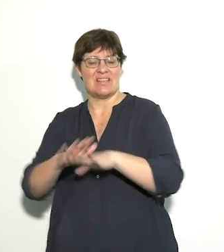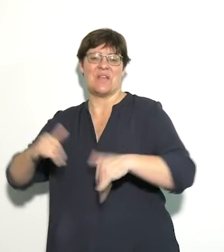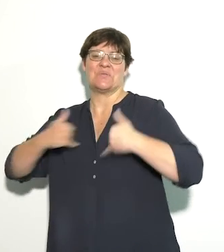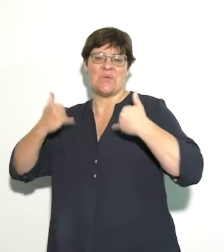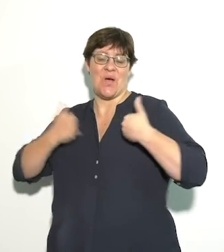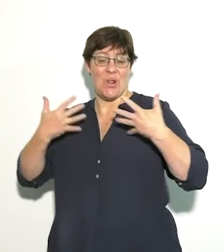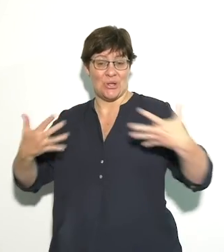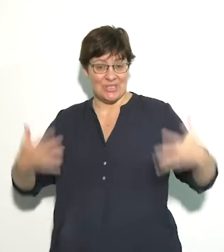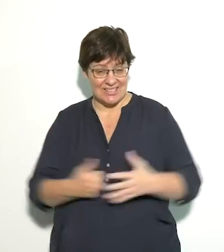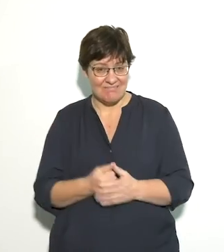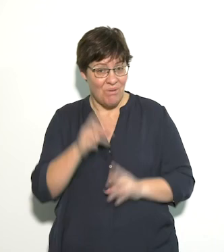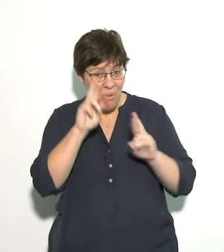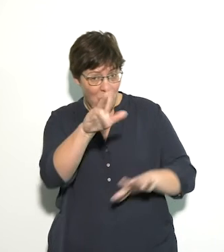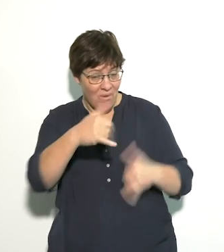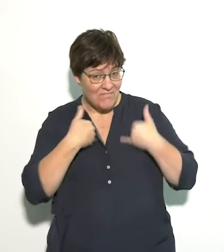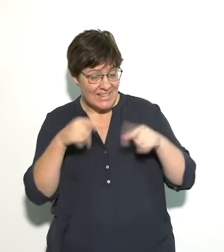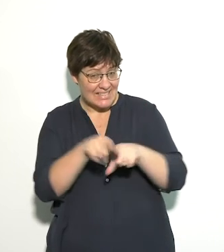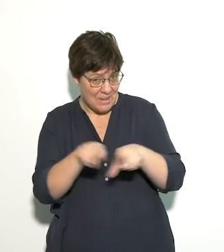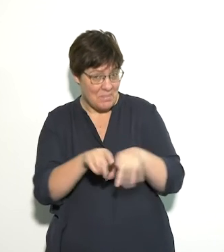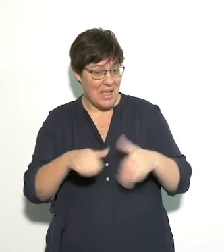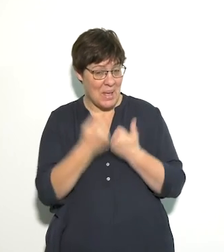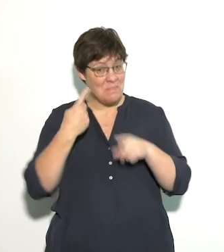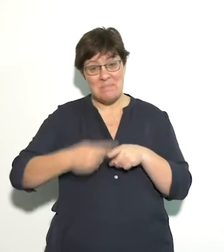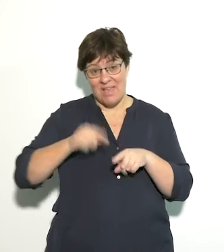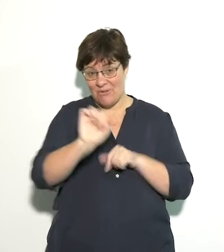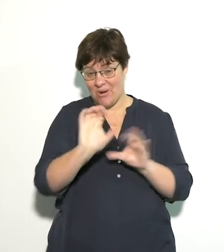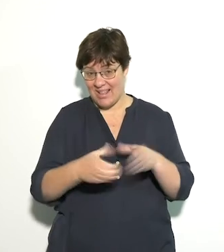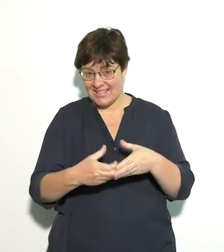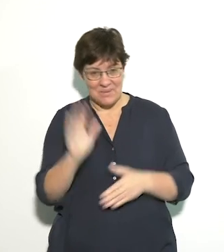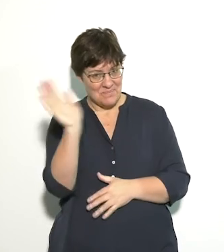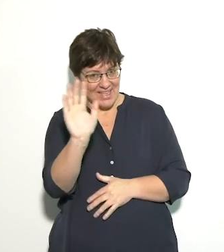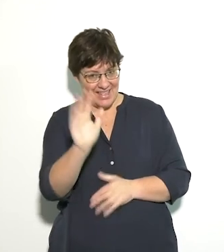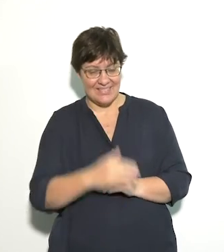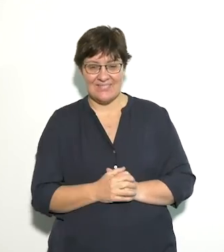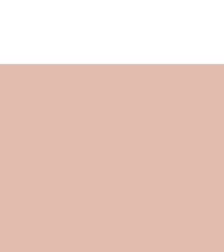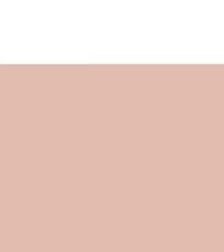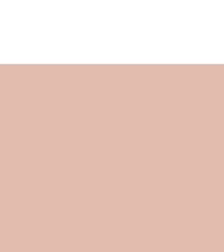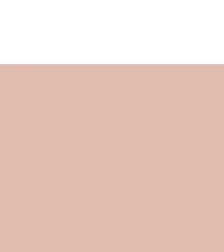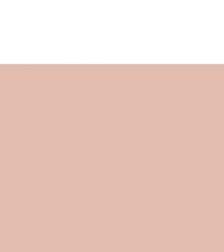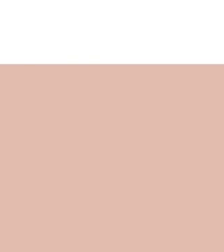lots of fun. So I hope you had fun making this game for your class. Goodbye.